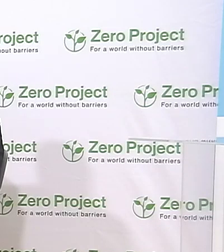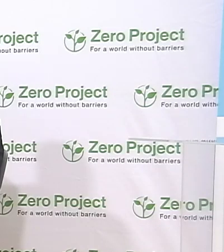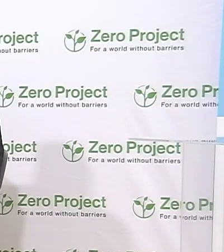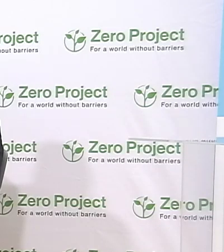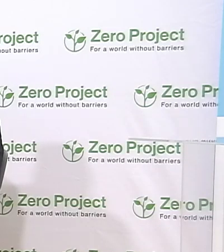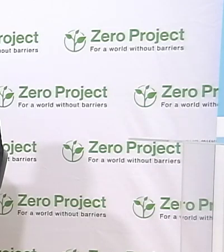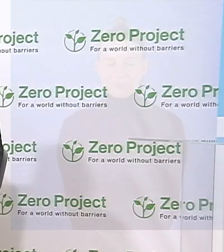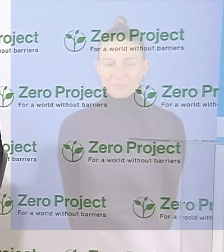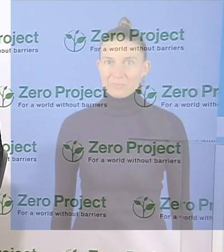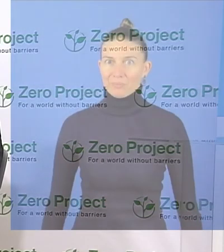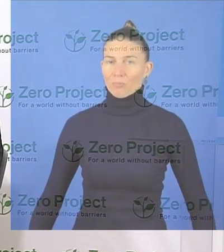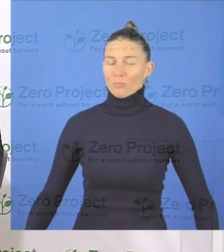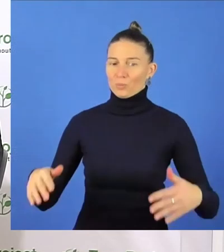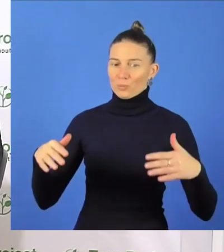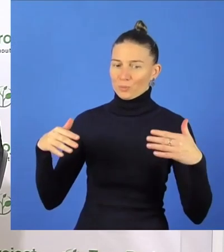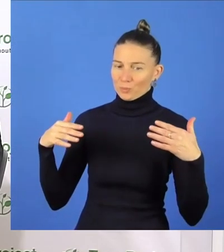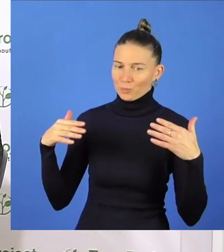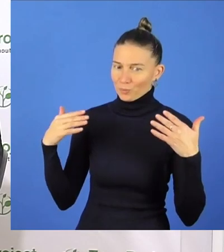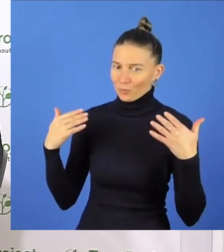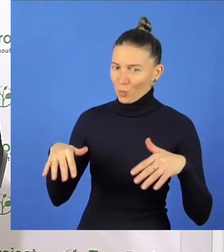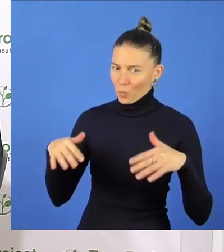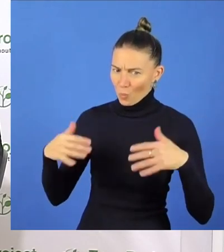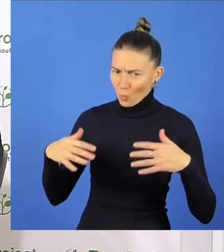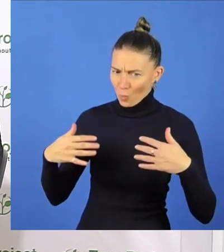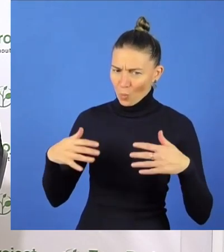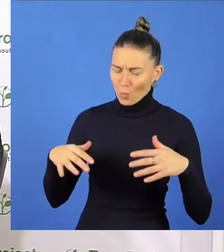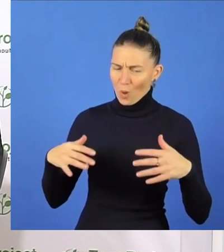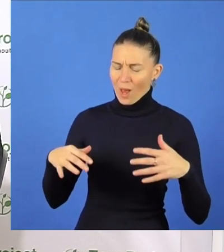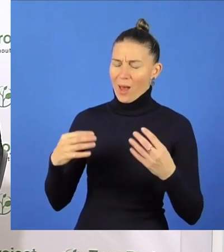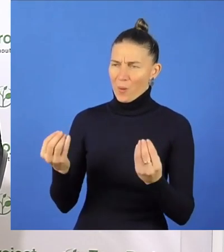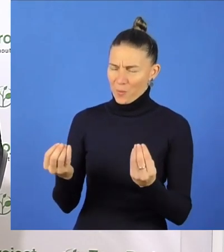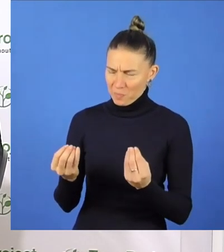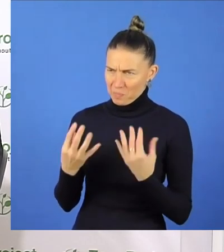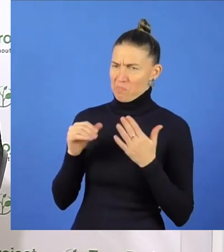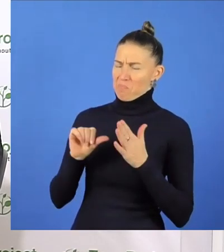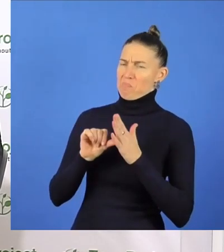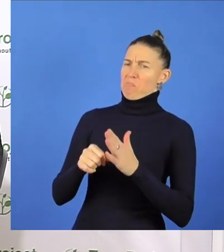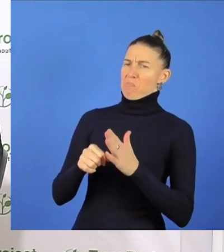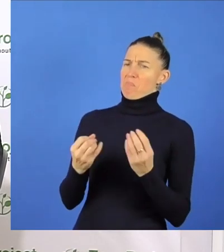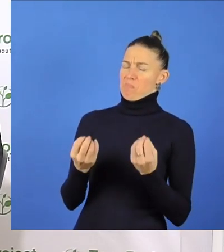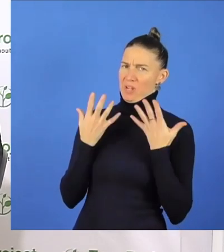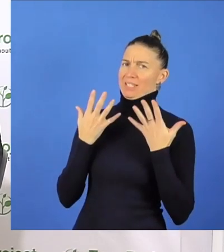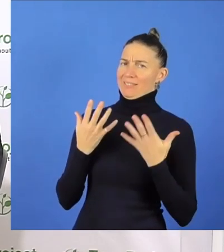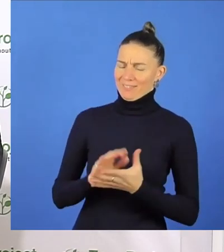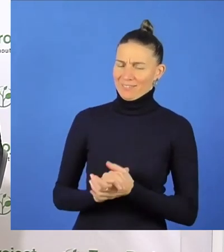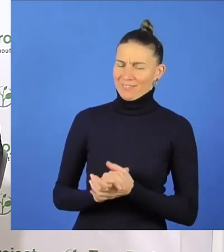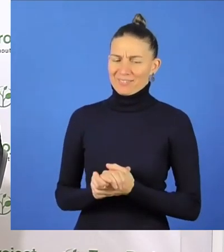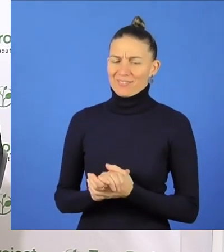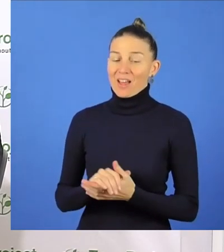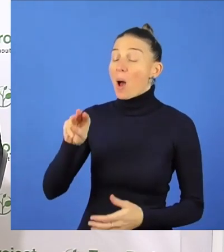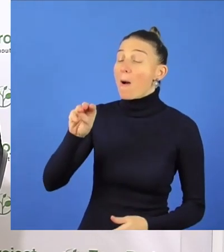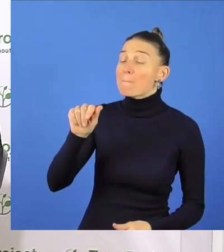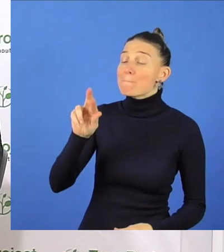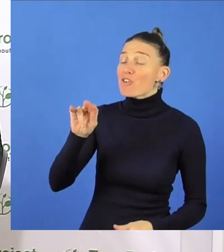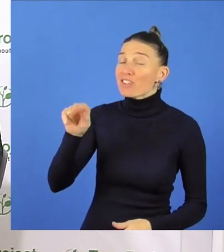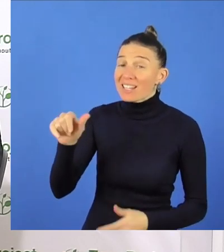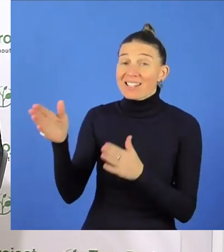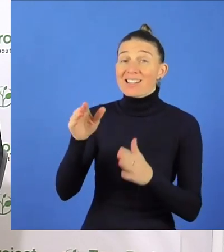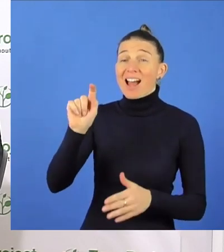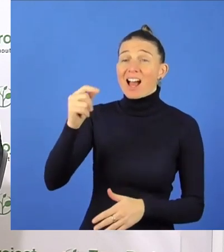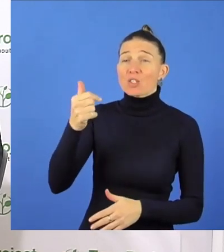Wow, that was really, really, really impressive. Thank you so much. Marina and Thomas, please come in and say hello